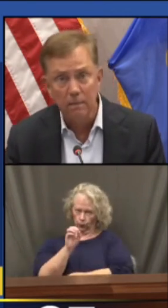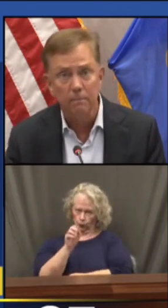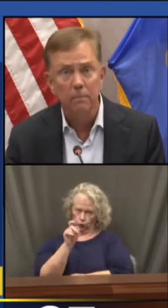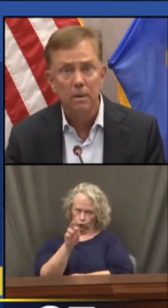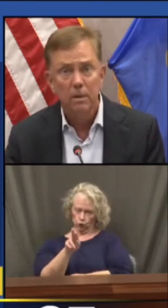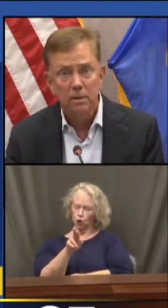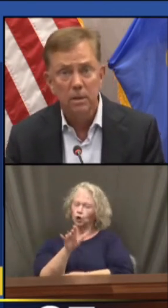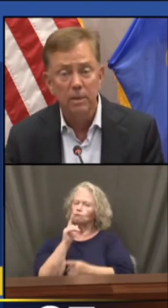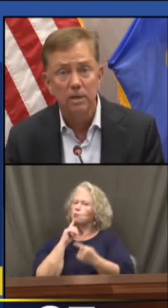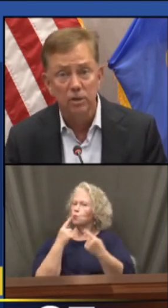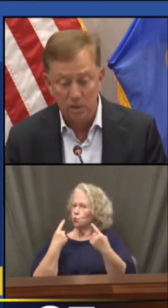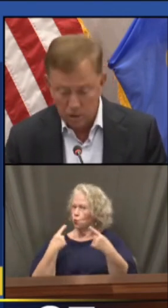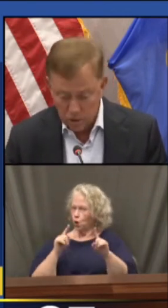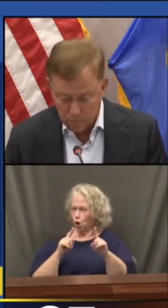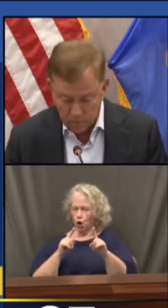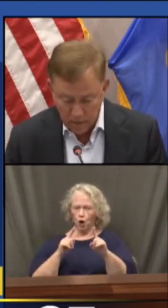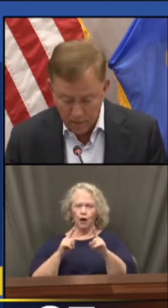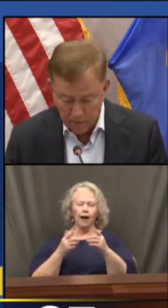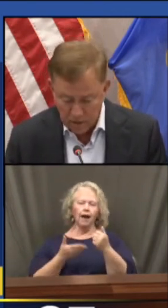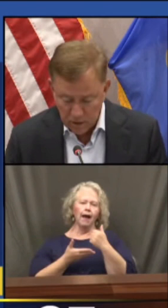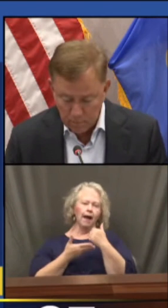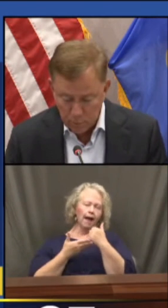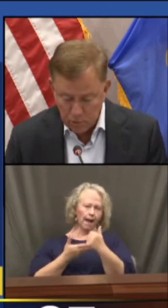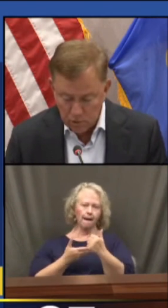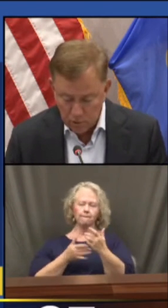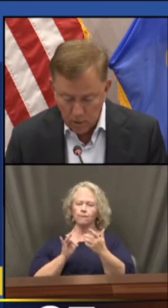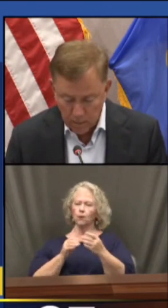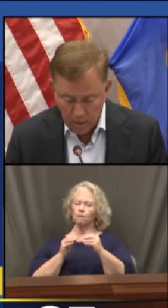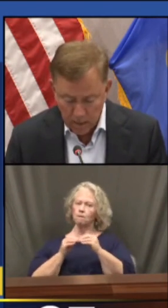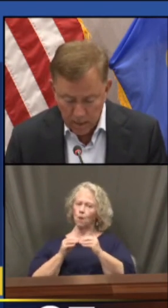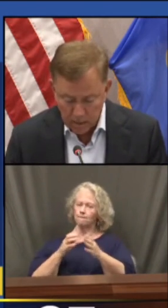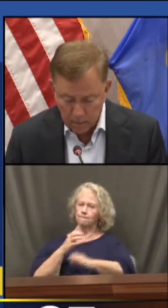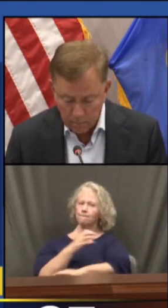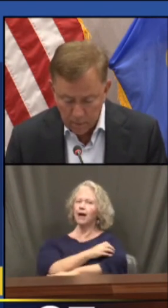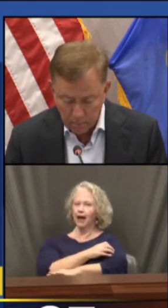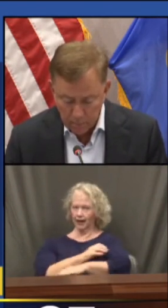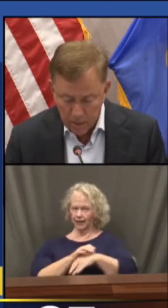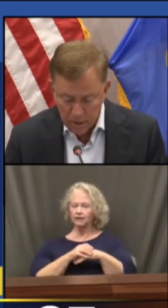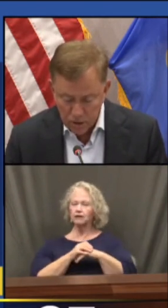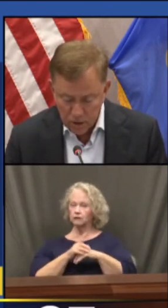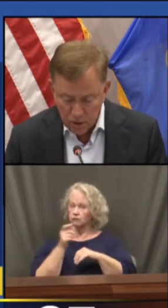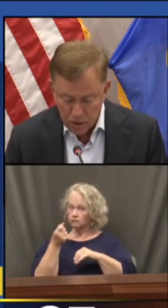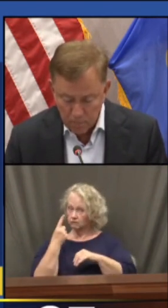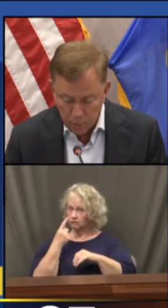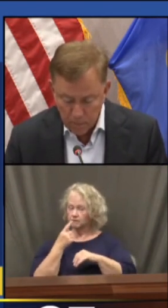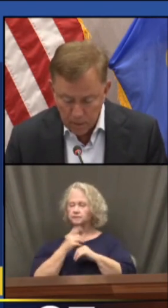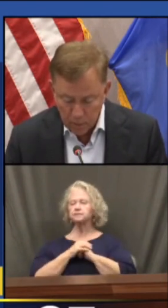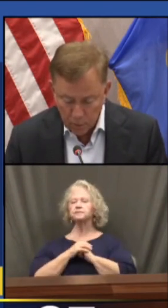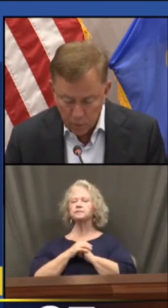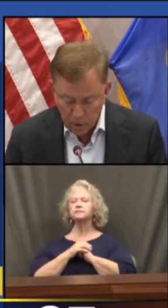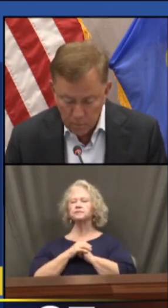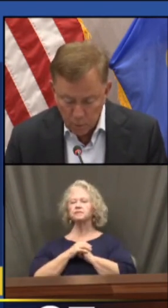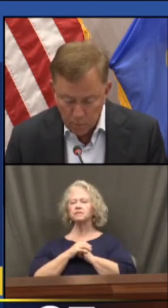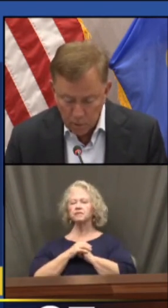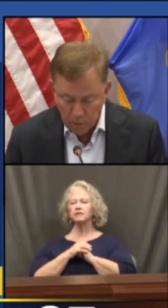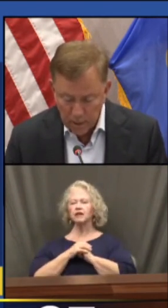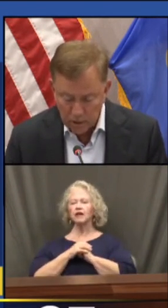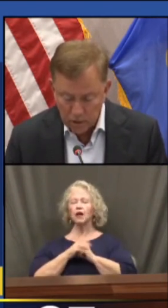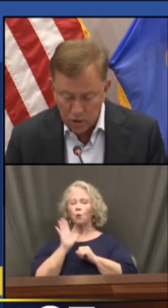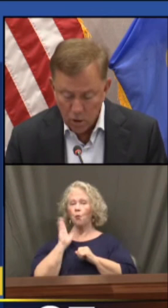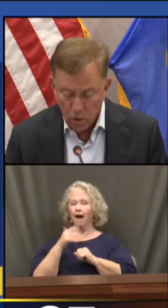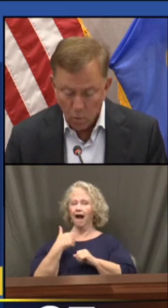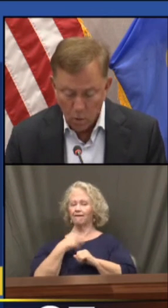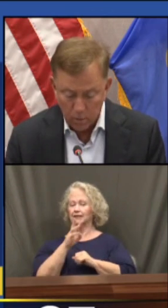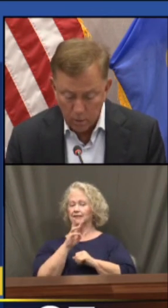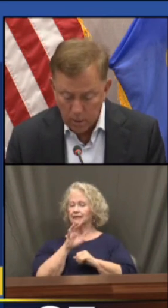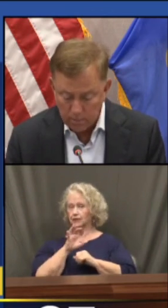any diminution in terms of the efficacy. Boosters are recommended 600 permanent and 30 mobile